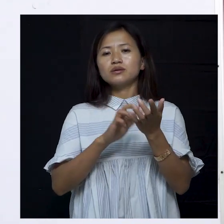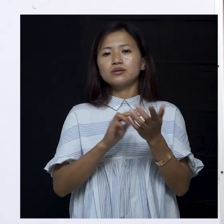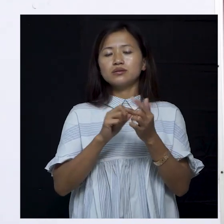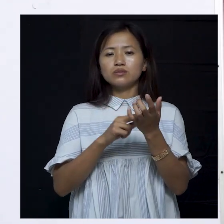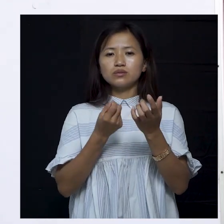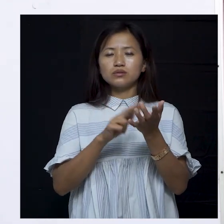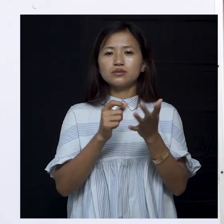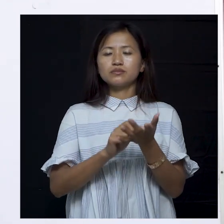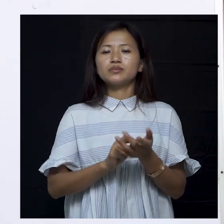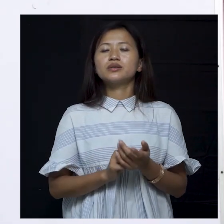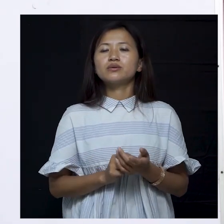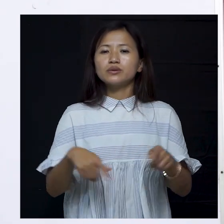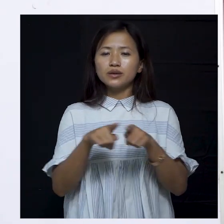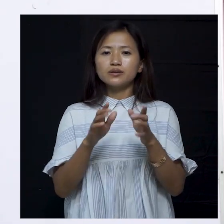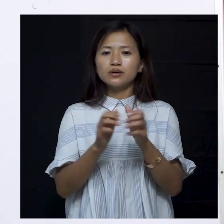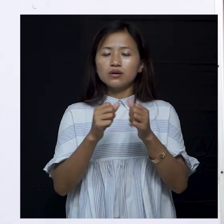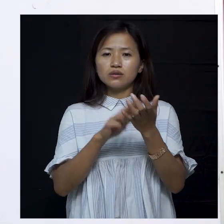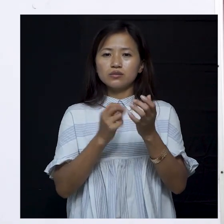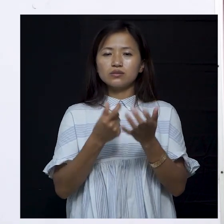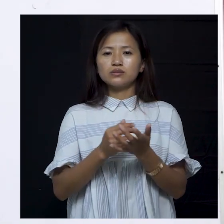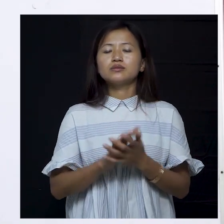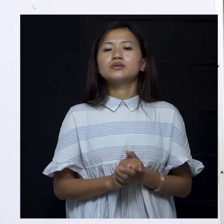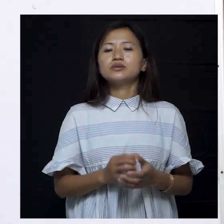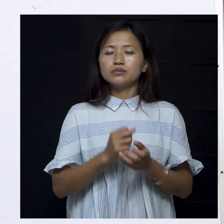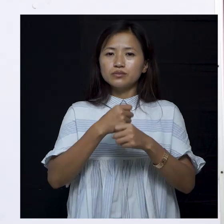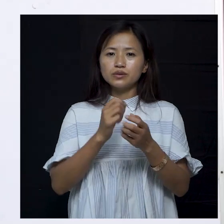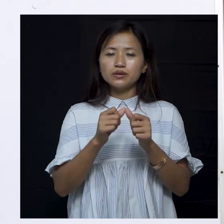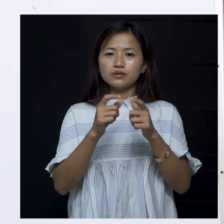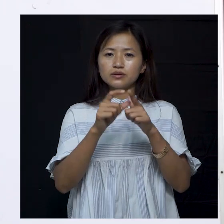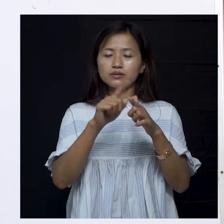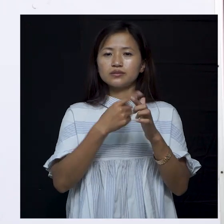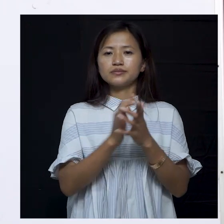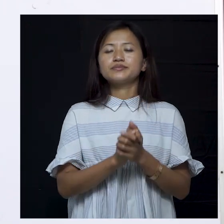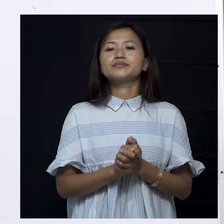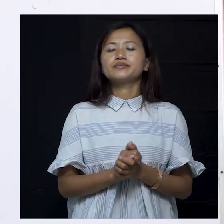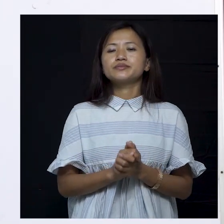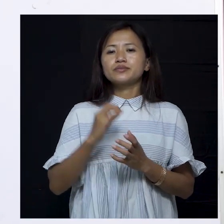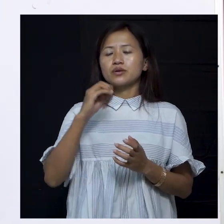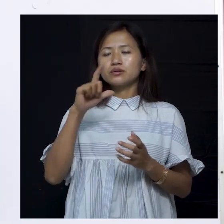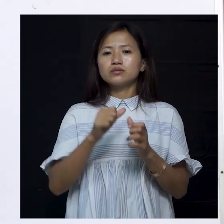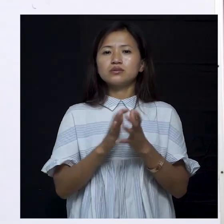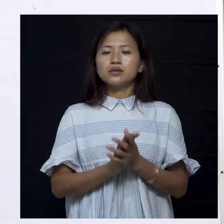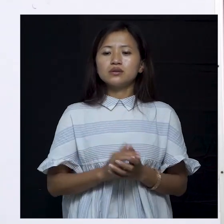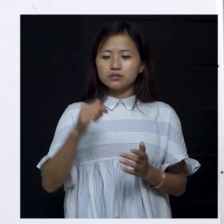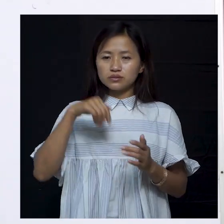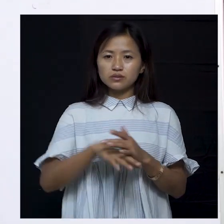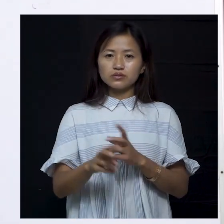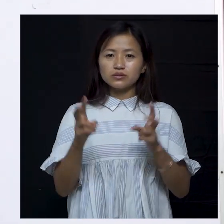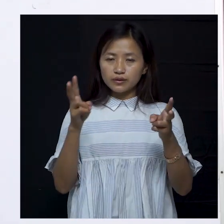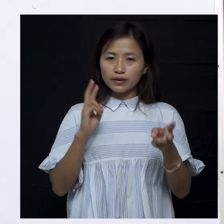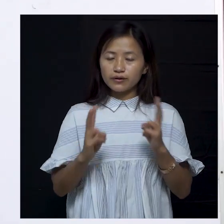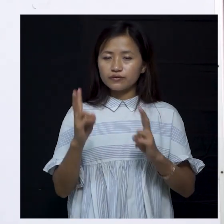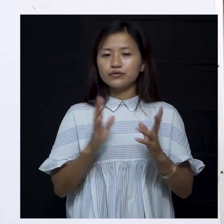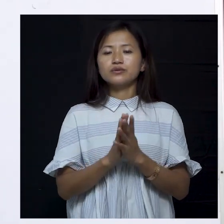object, which makes it an adjective clause, okay? And now we are going down to adverb clause. Adverb clause